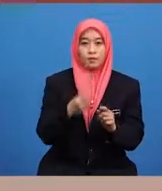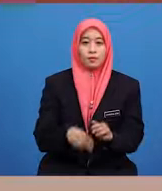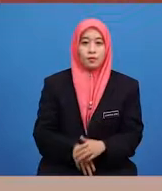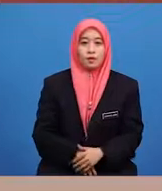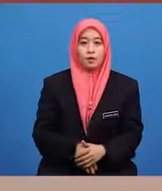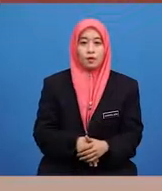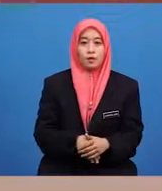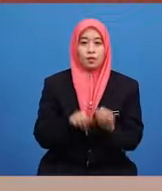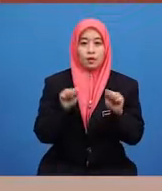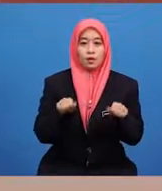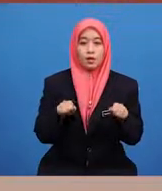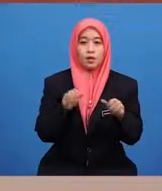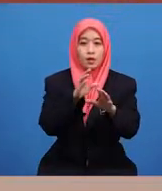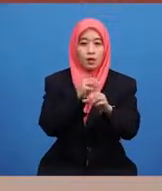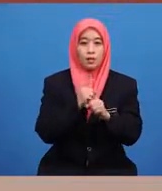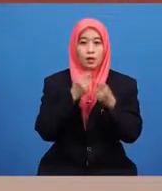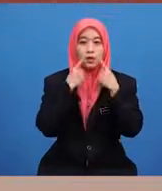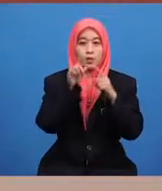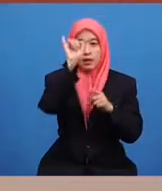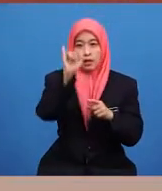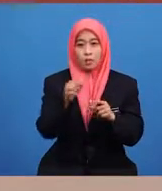all questions correctly.